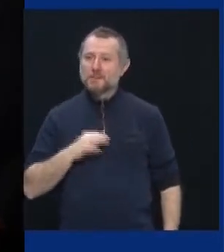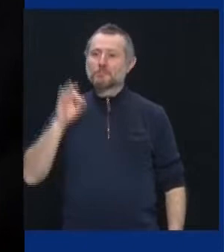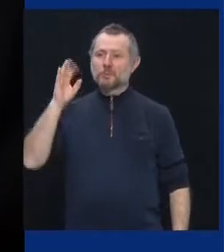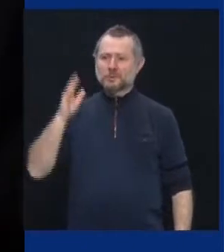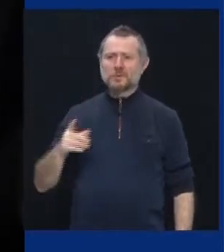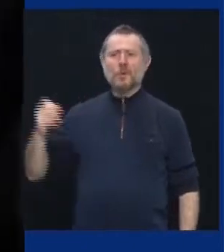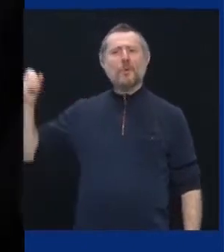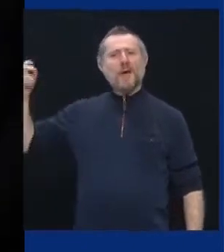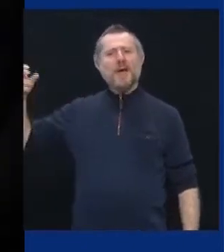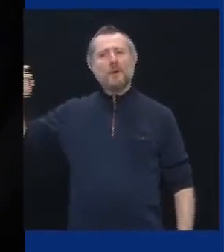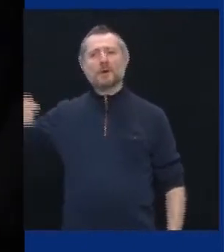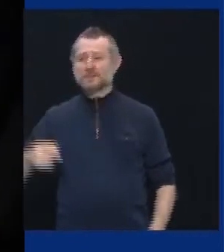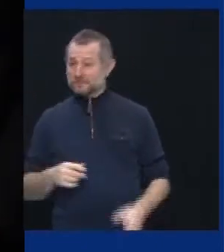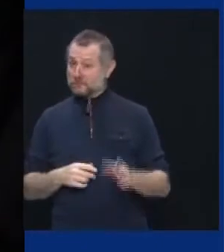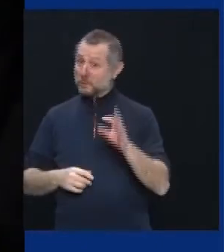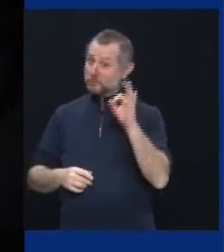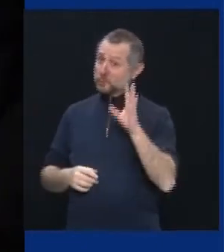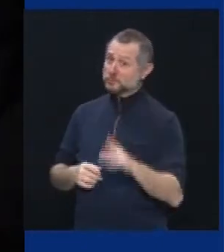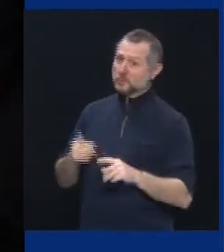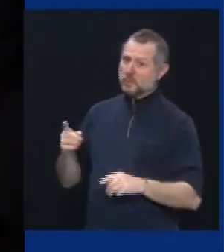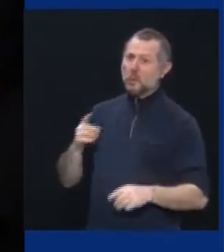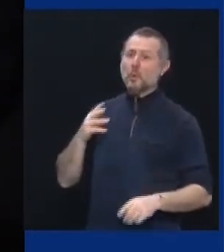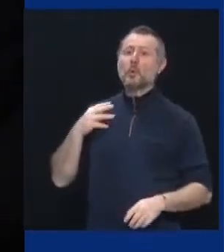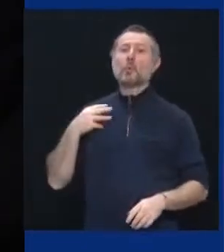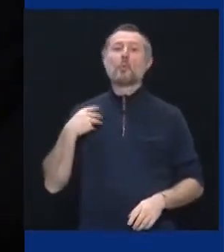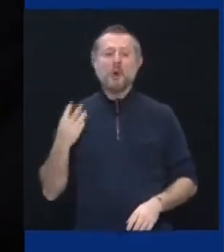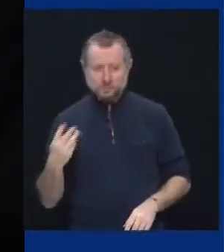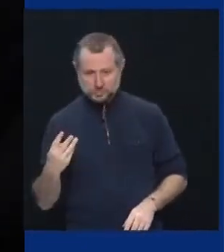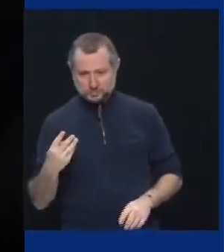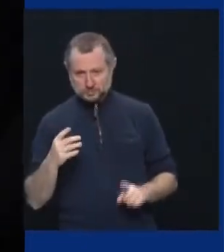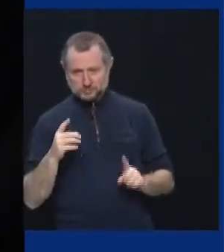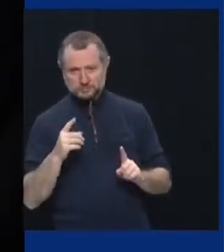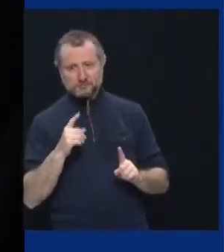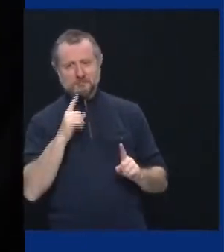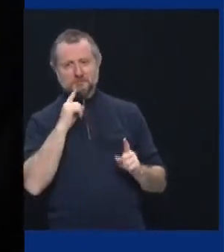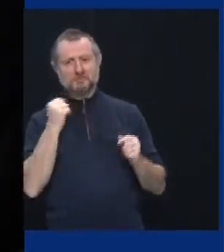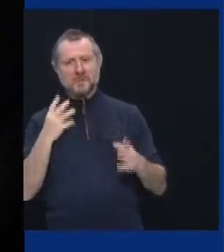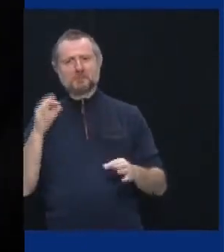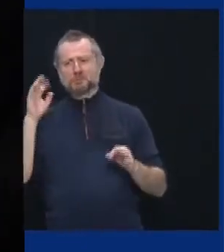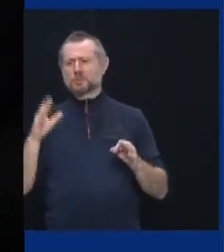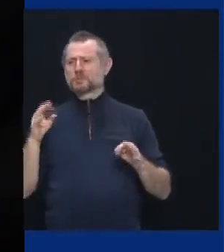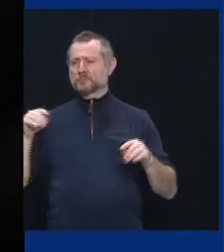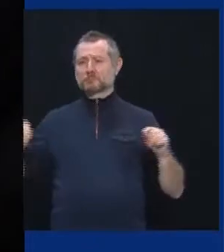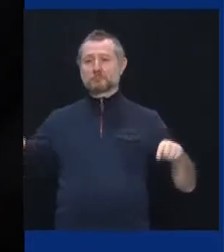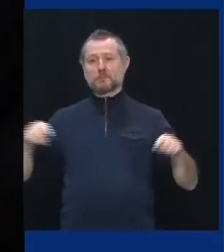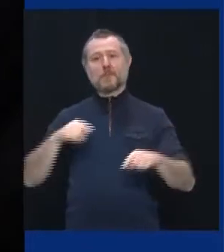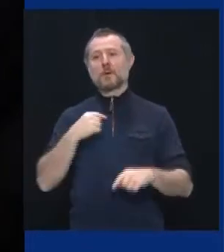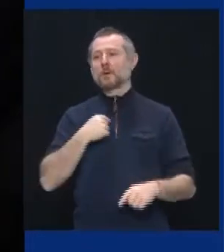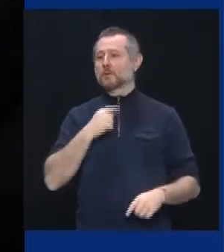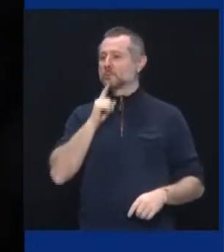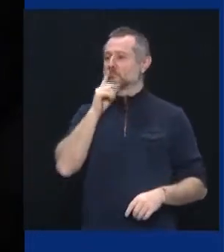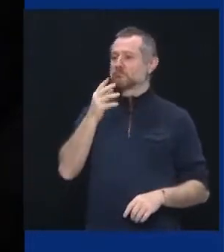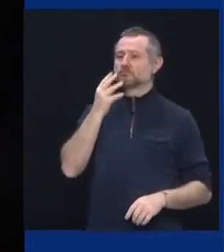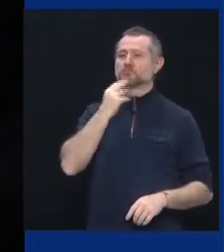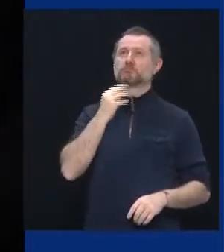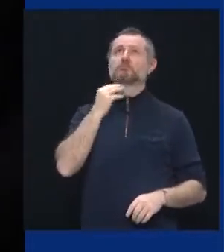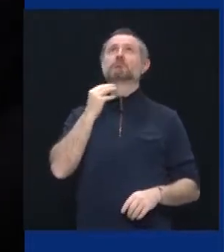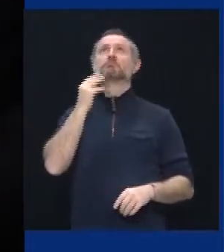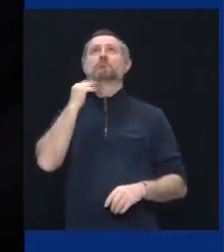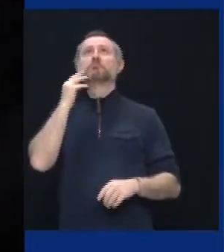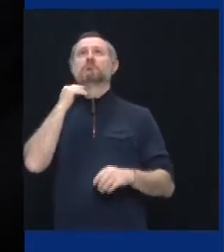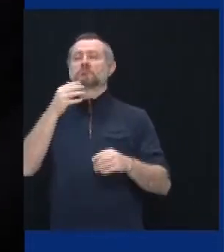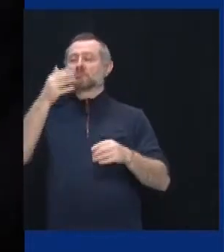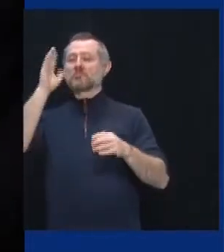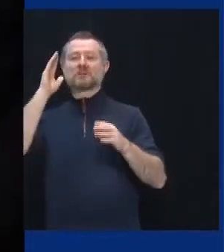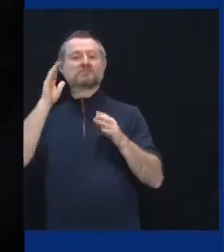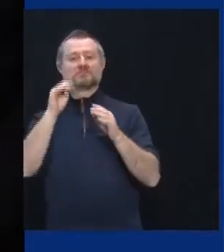Pastor Washington. But, I mean, we've got a lot of ministers here, so we're truly blessed this morning. Amen. Because of all